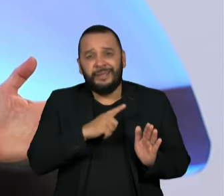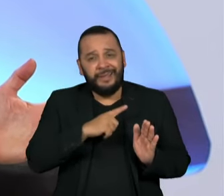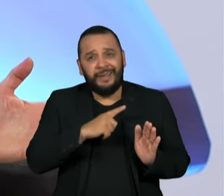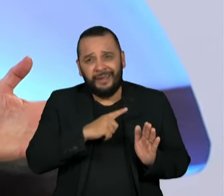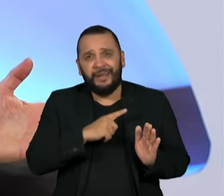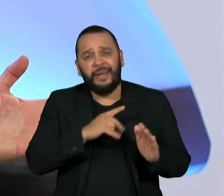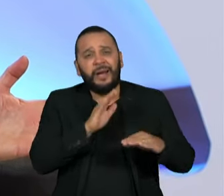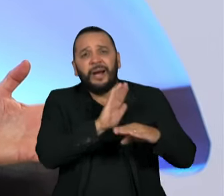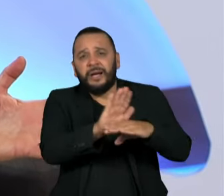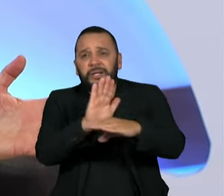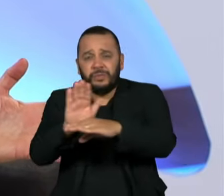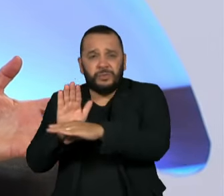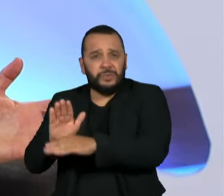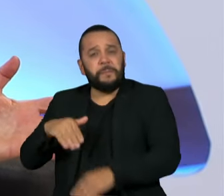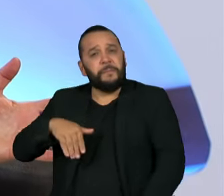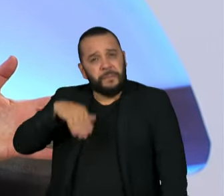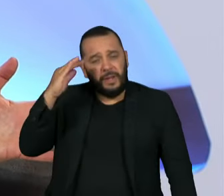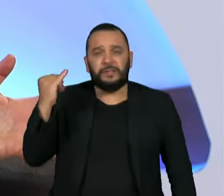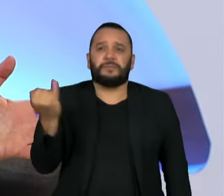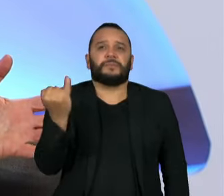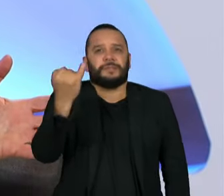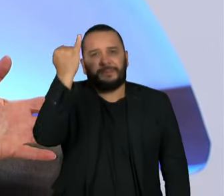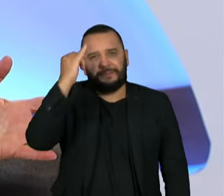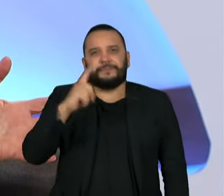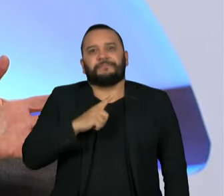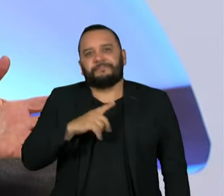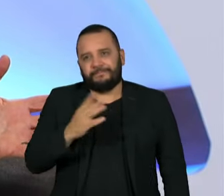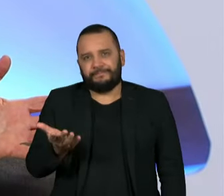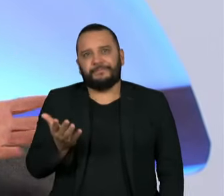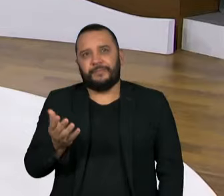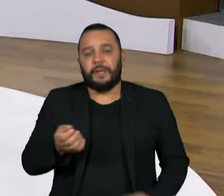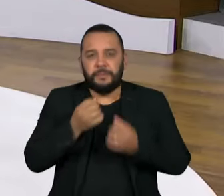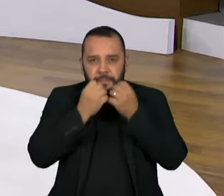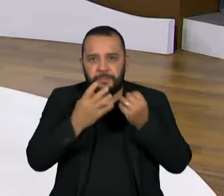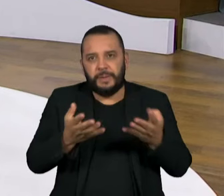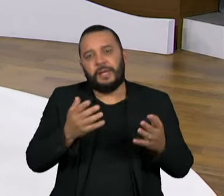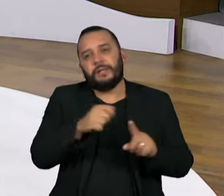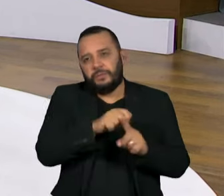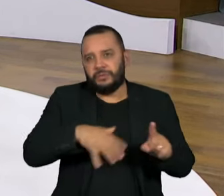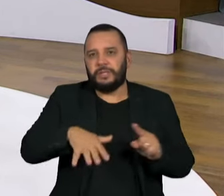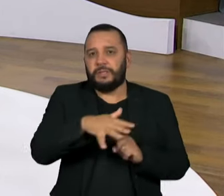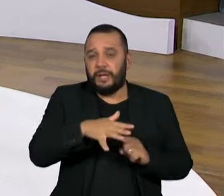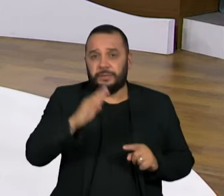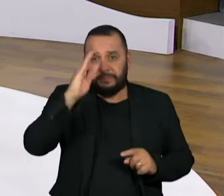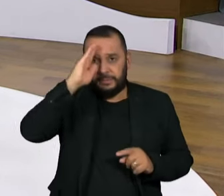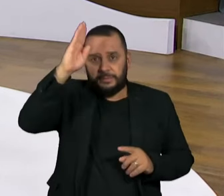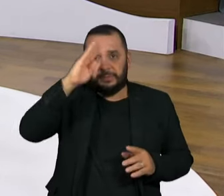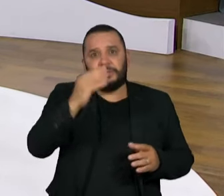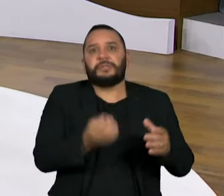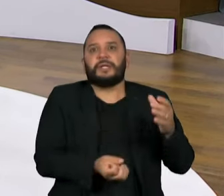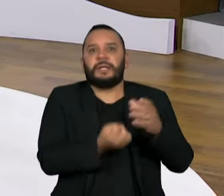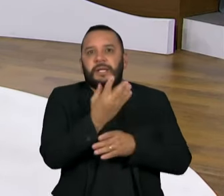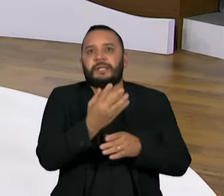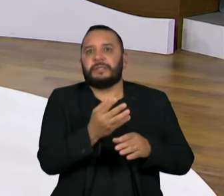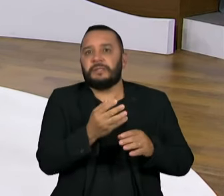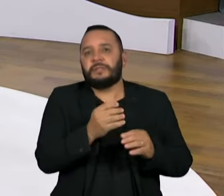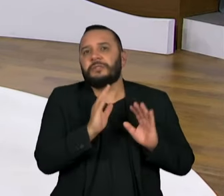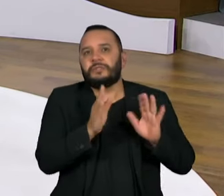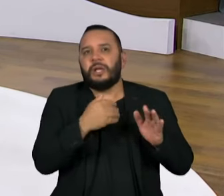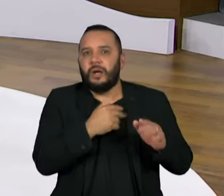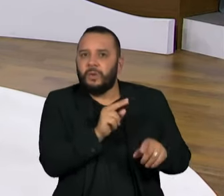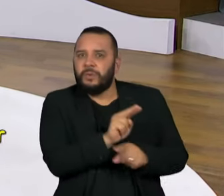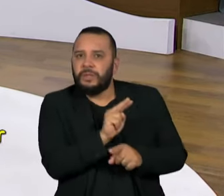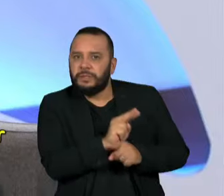many of the most important contributions to the common good, especially in raising children, much of that outside of the labor